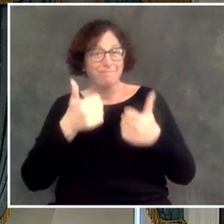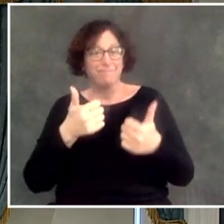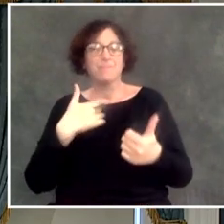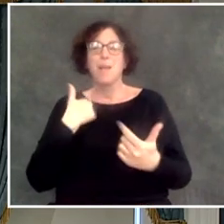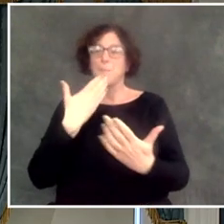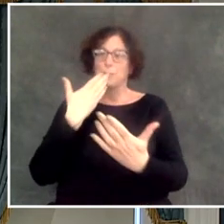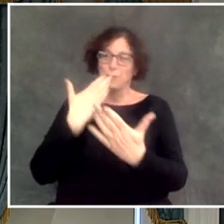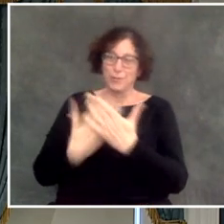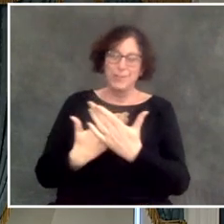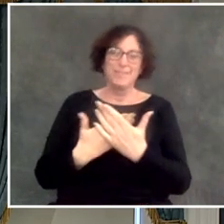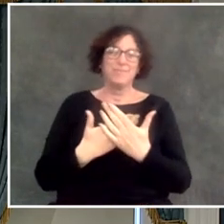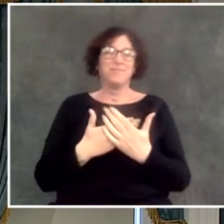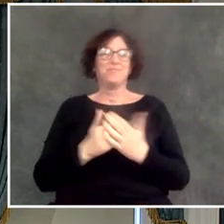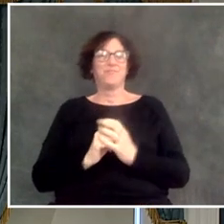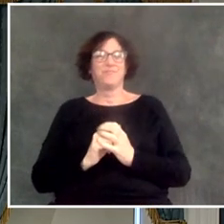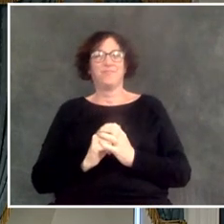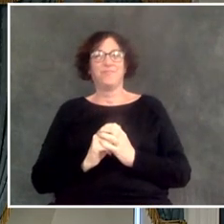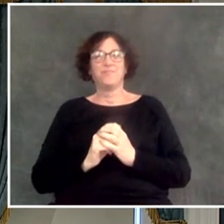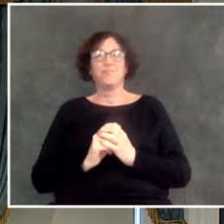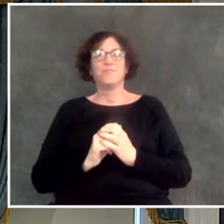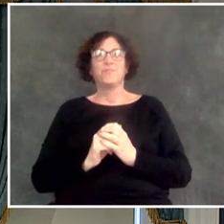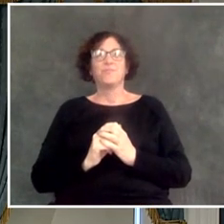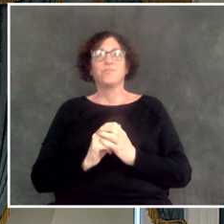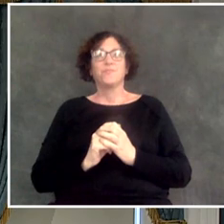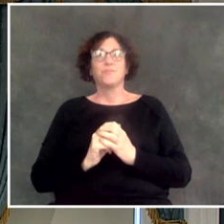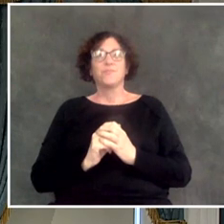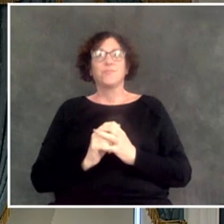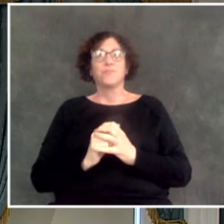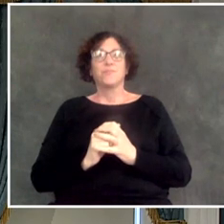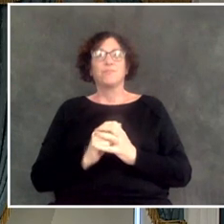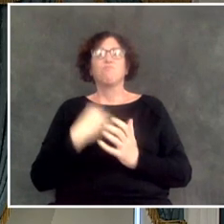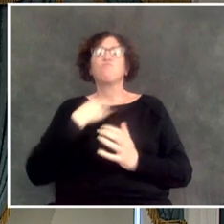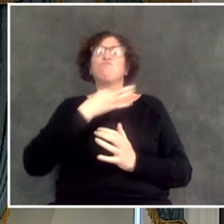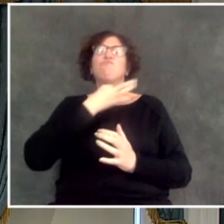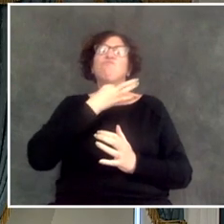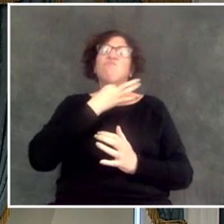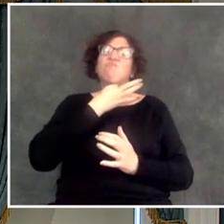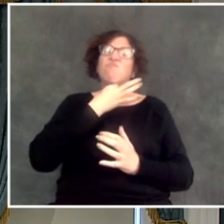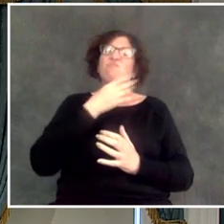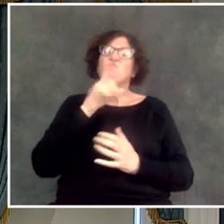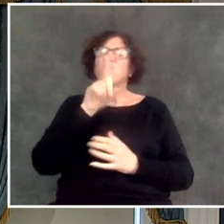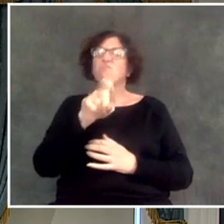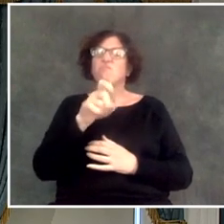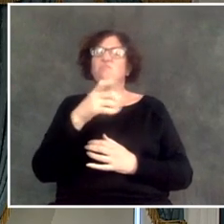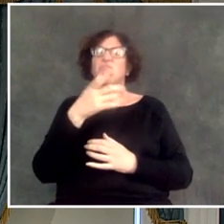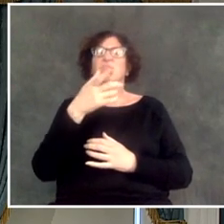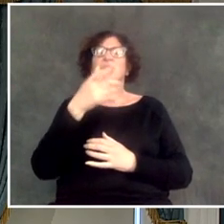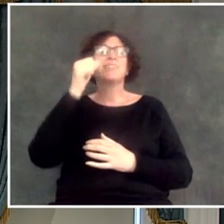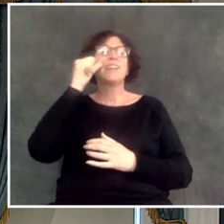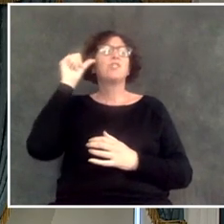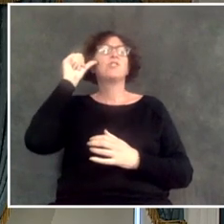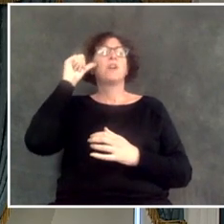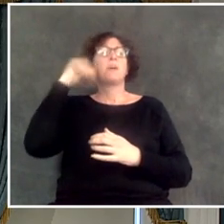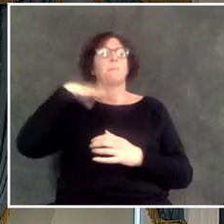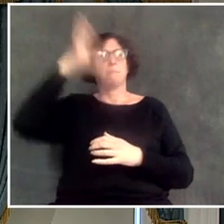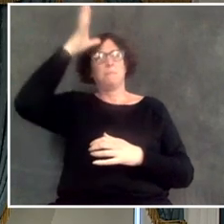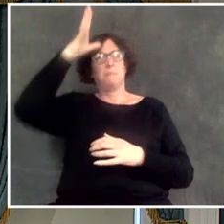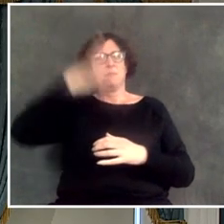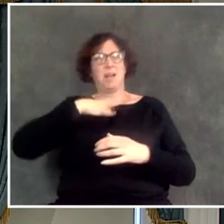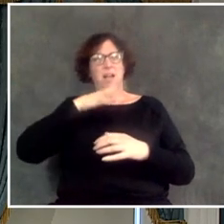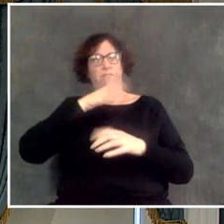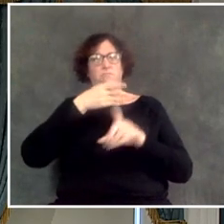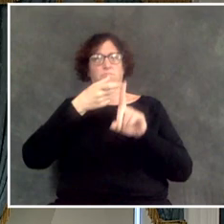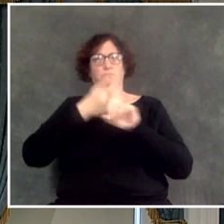I'm curious. Jared Kushner yesterday at the podium made the comment about the federal stockpile being, quote,